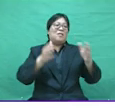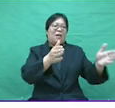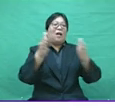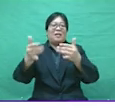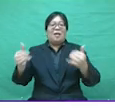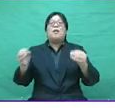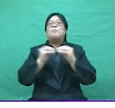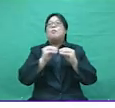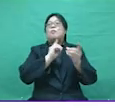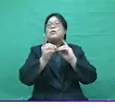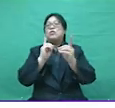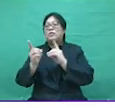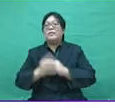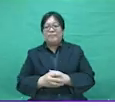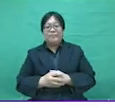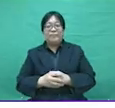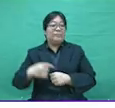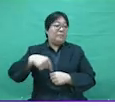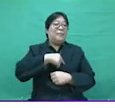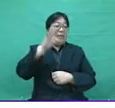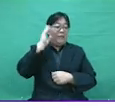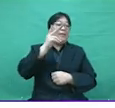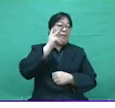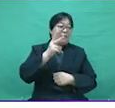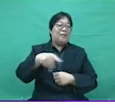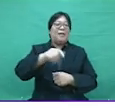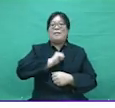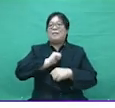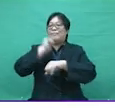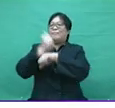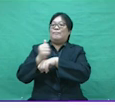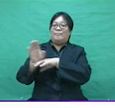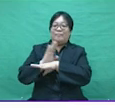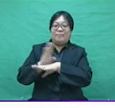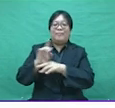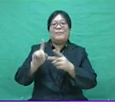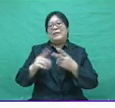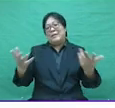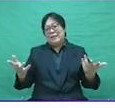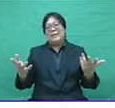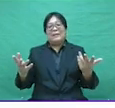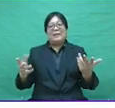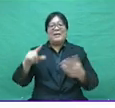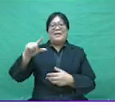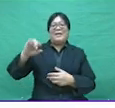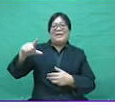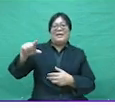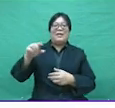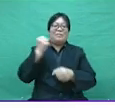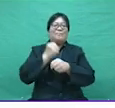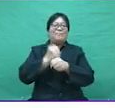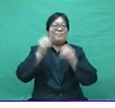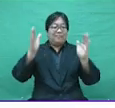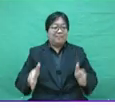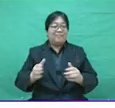more digital. And we will see that the self-employment and the so-called gig